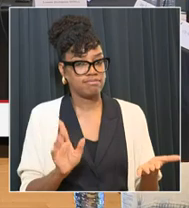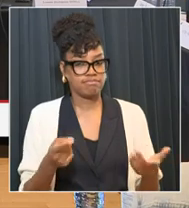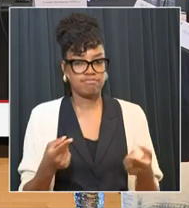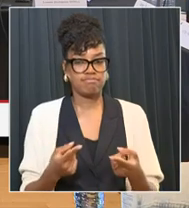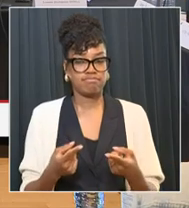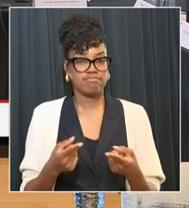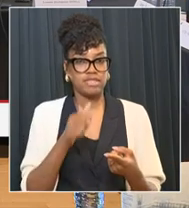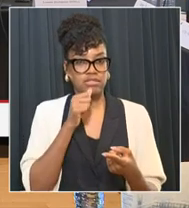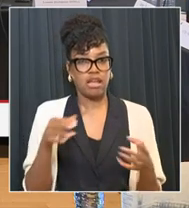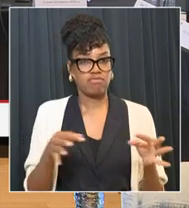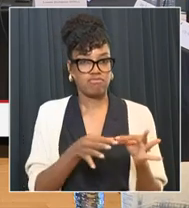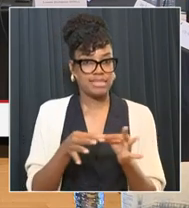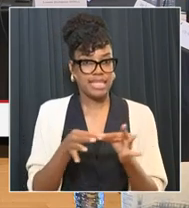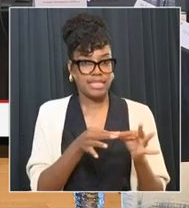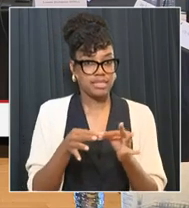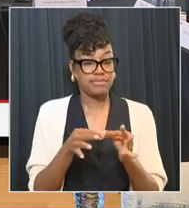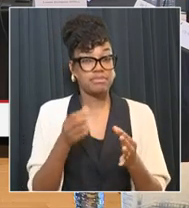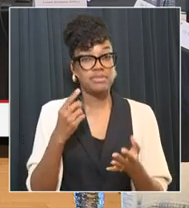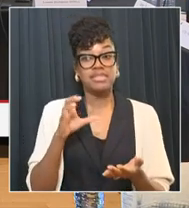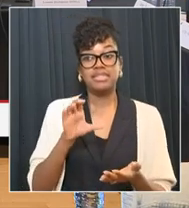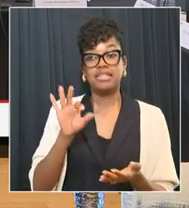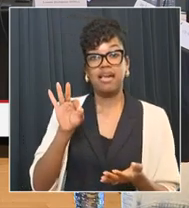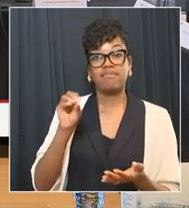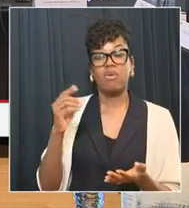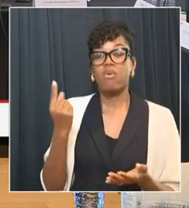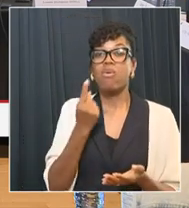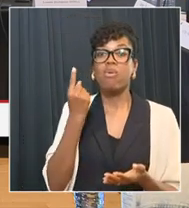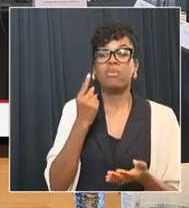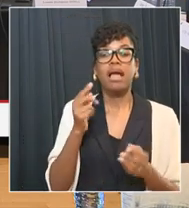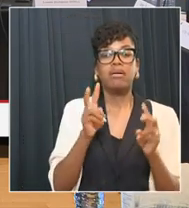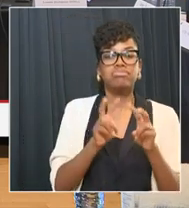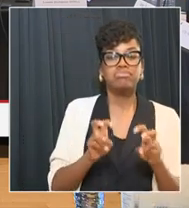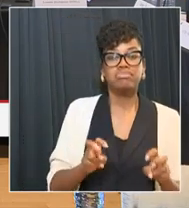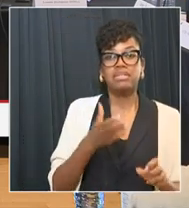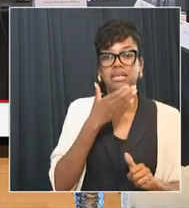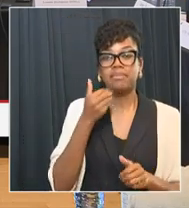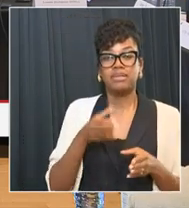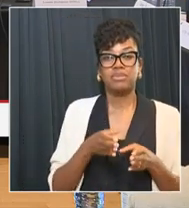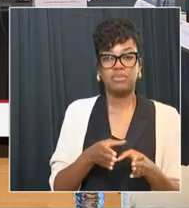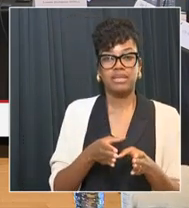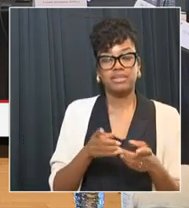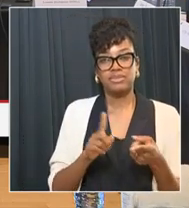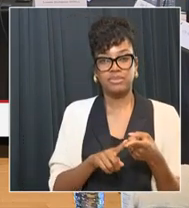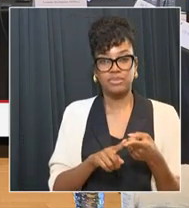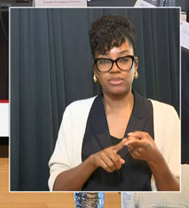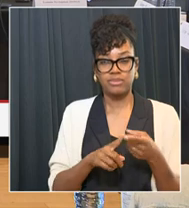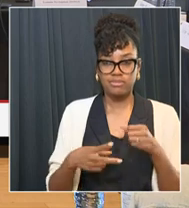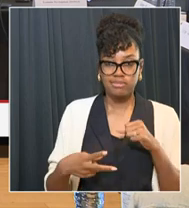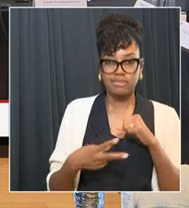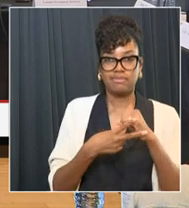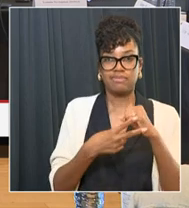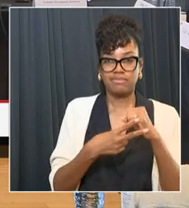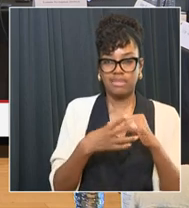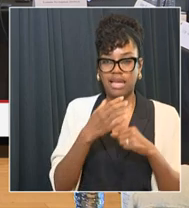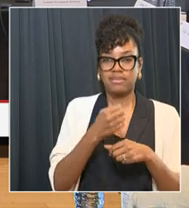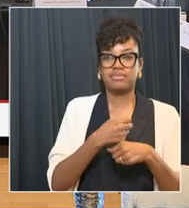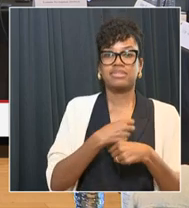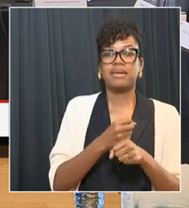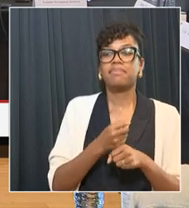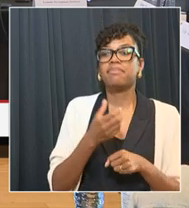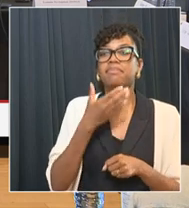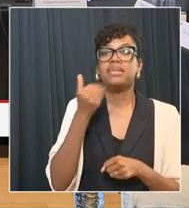CFO regularly looks for the best ways or how we get the best rates for our